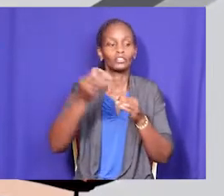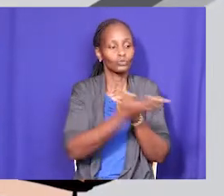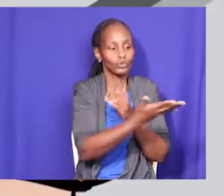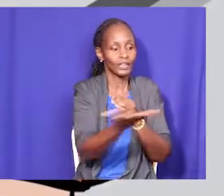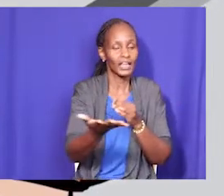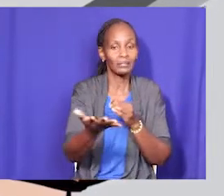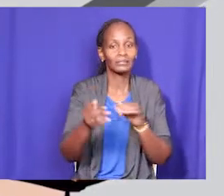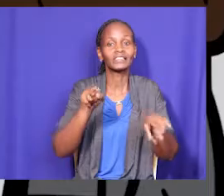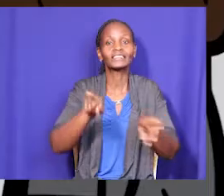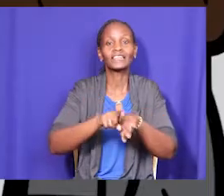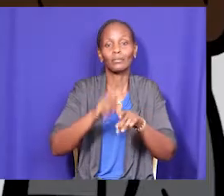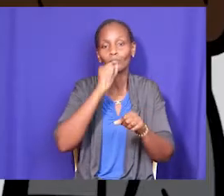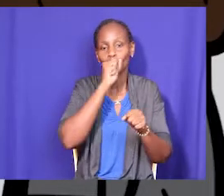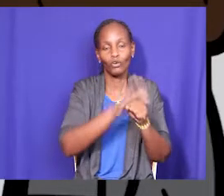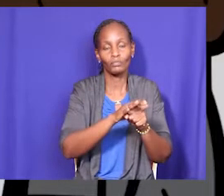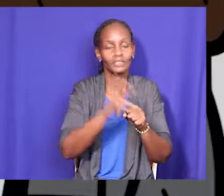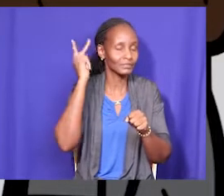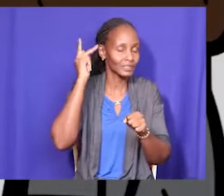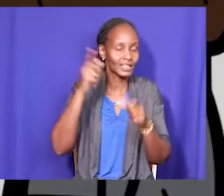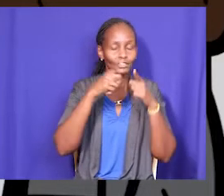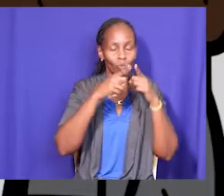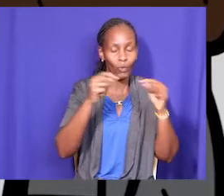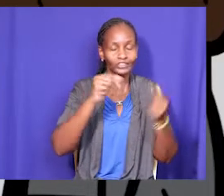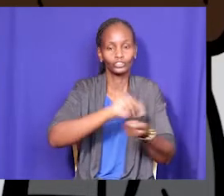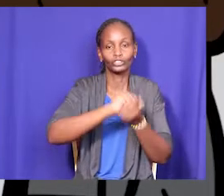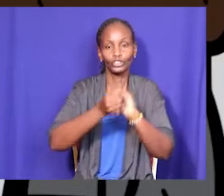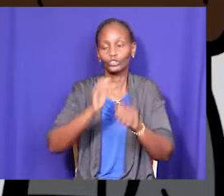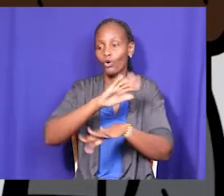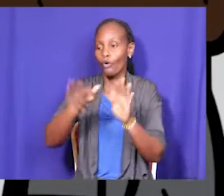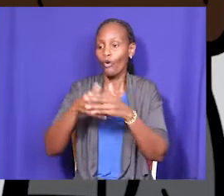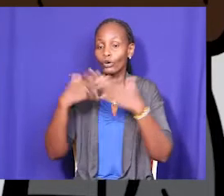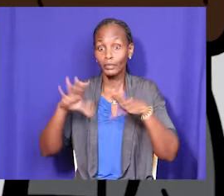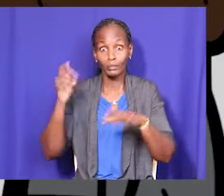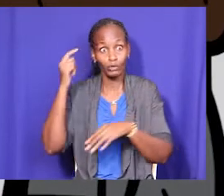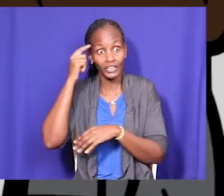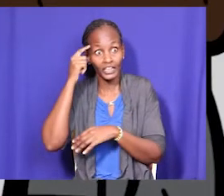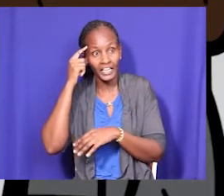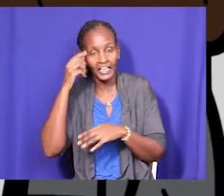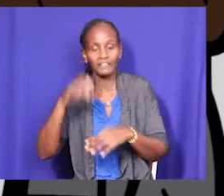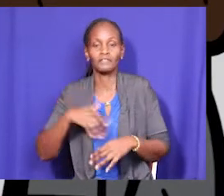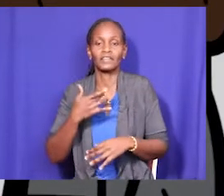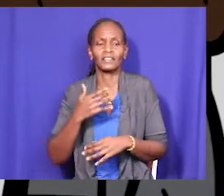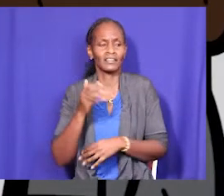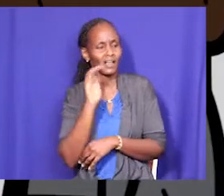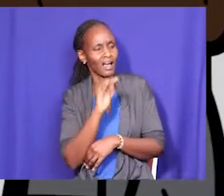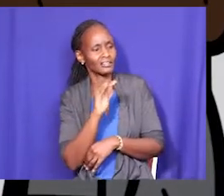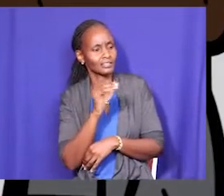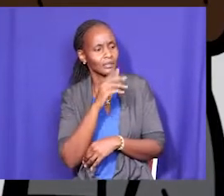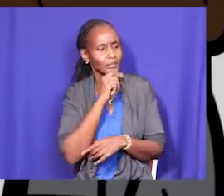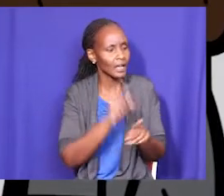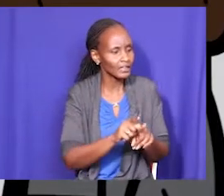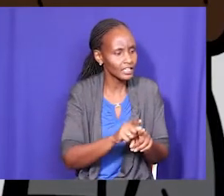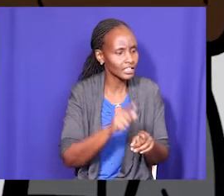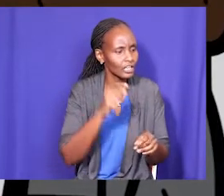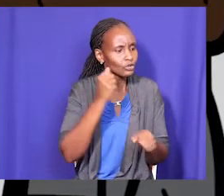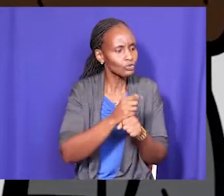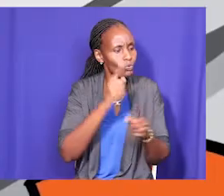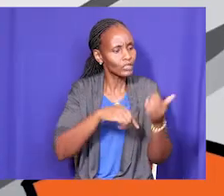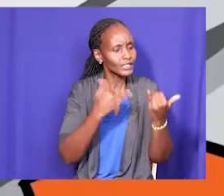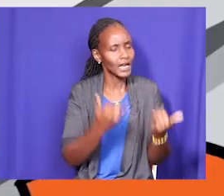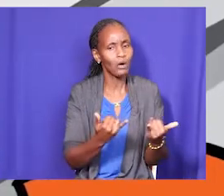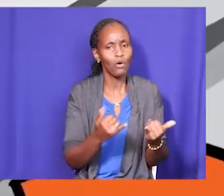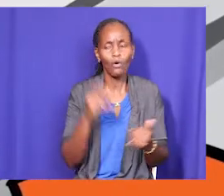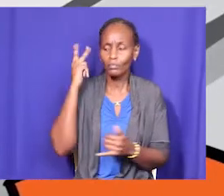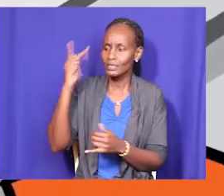he had promised. Peter's words changed what the people thought and felt, and they asked, "Brothers, what should we do?"